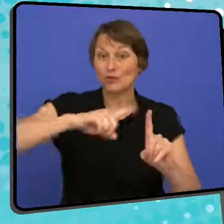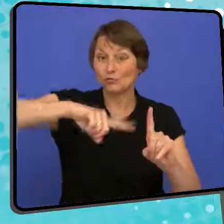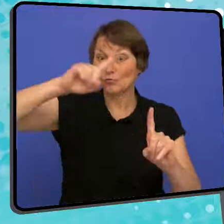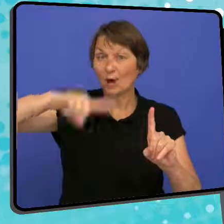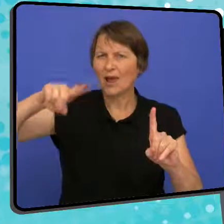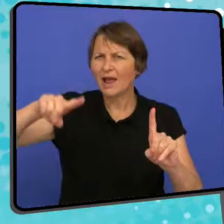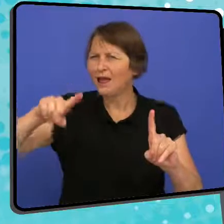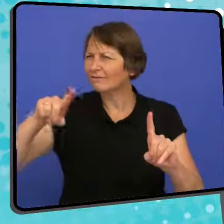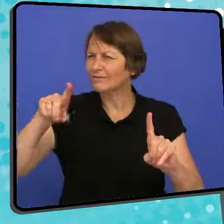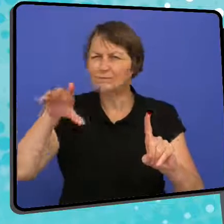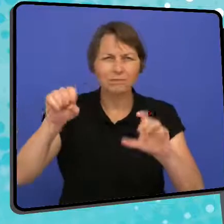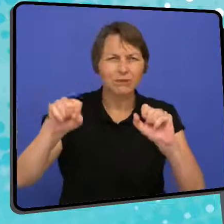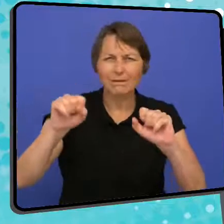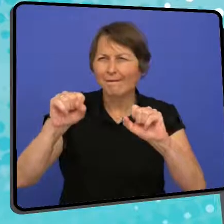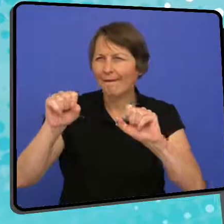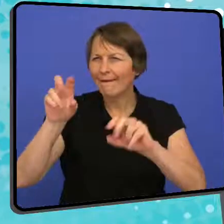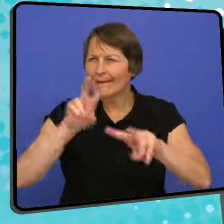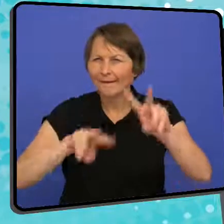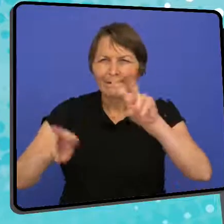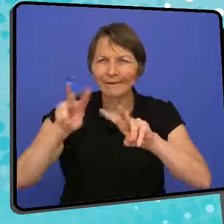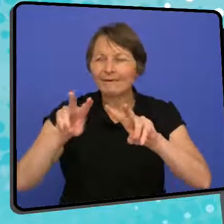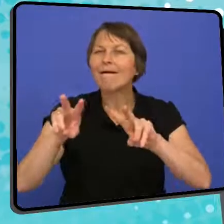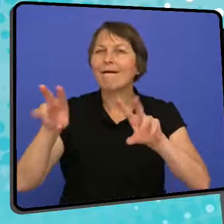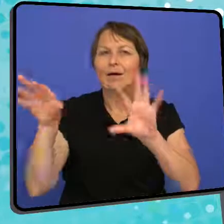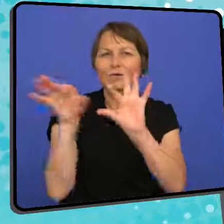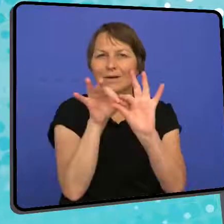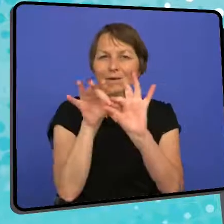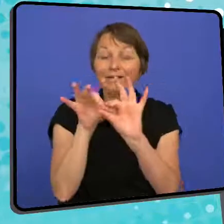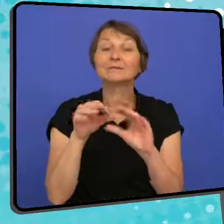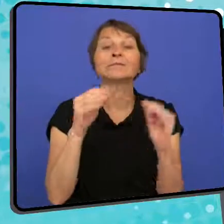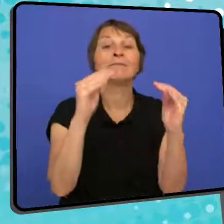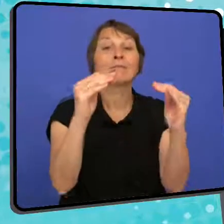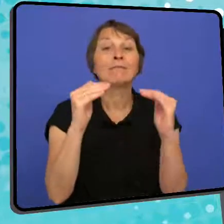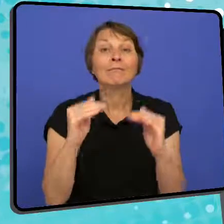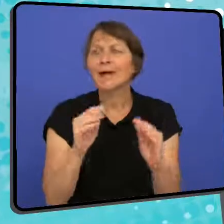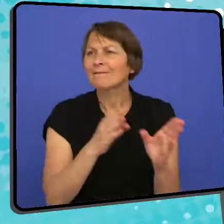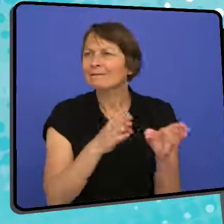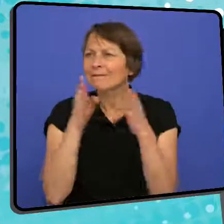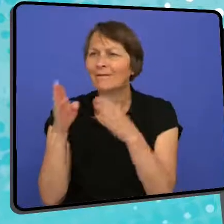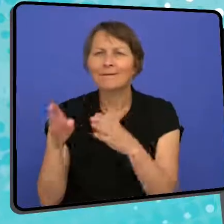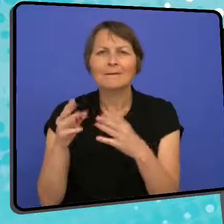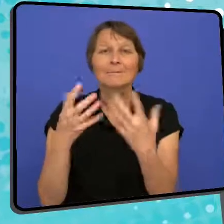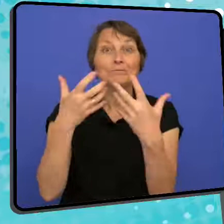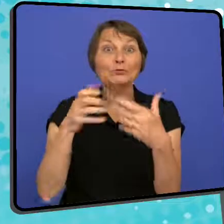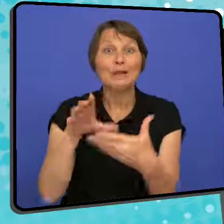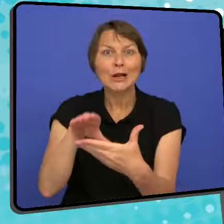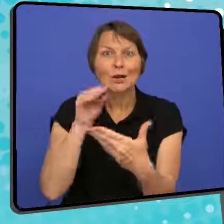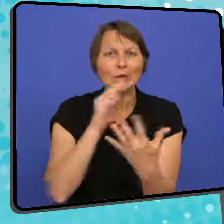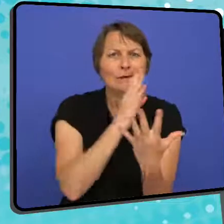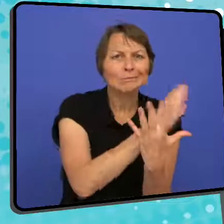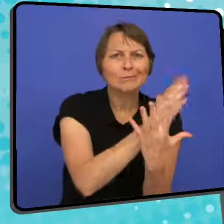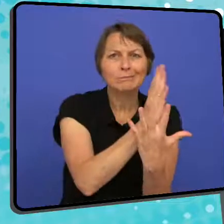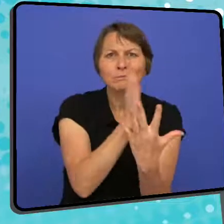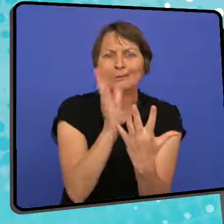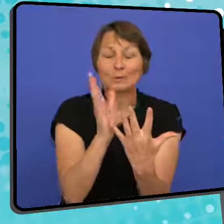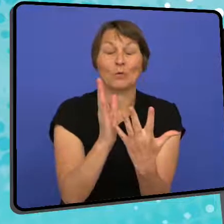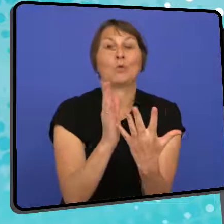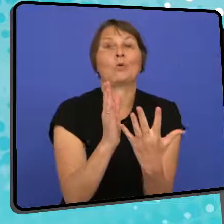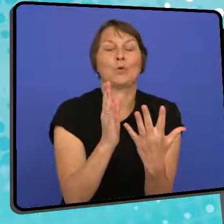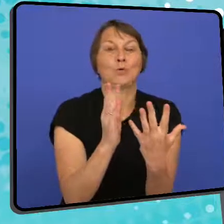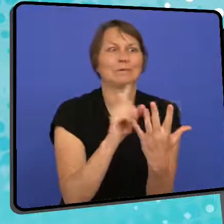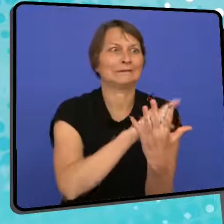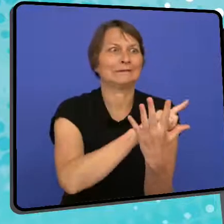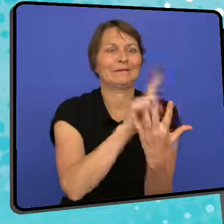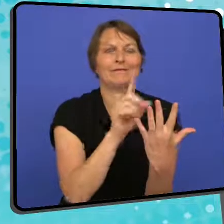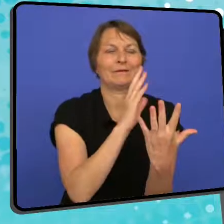relationships between employees. You have a lot of machine learning as well. A lot of cool stuff. But